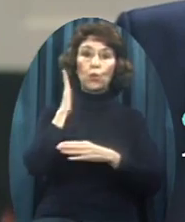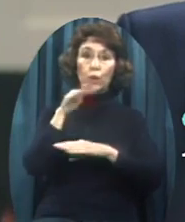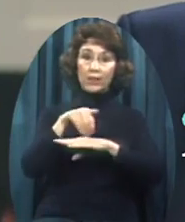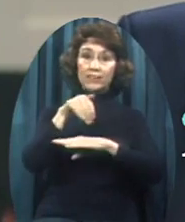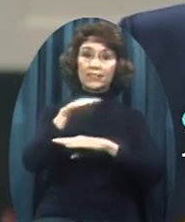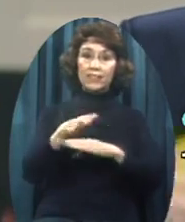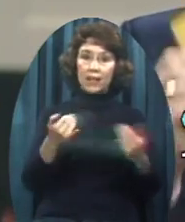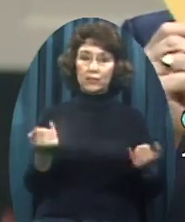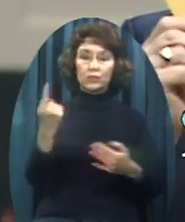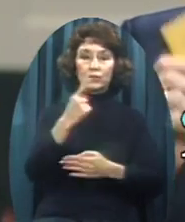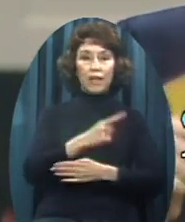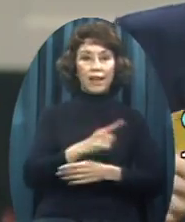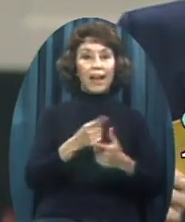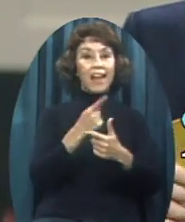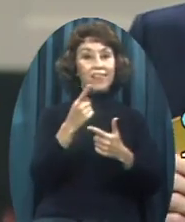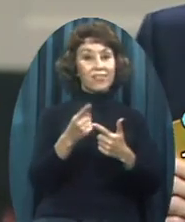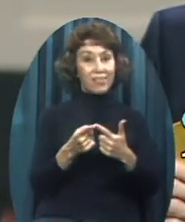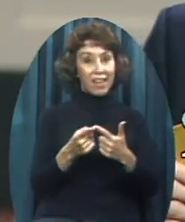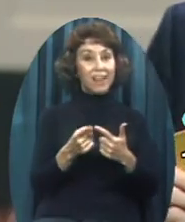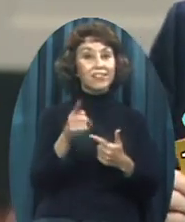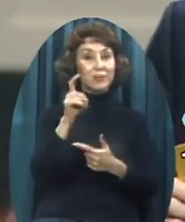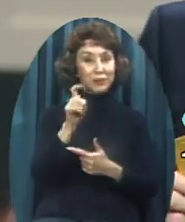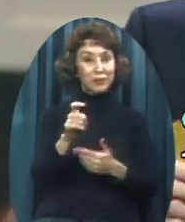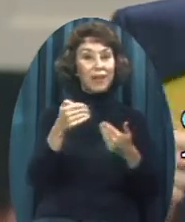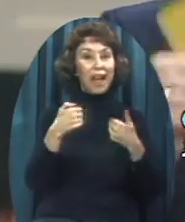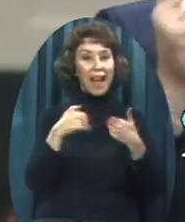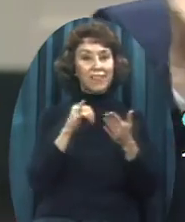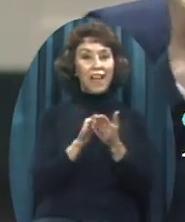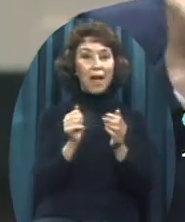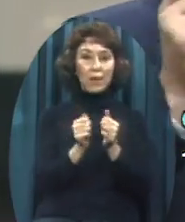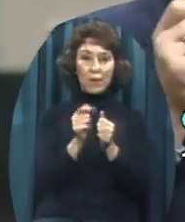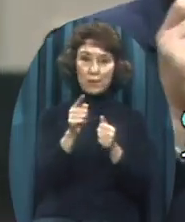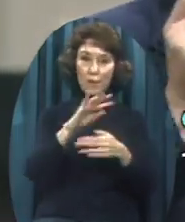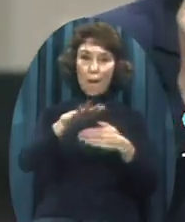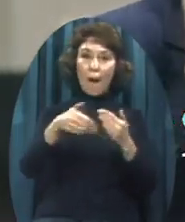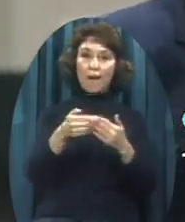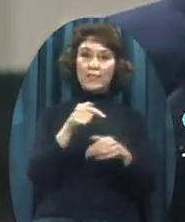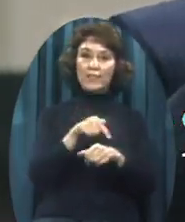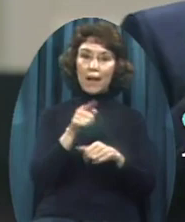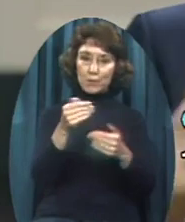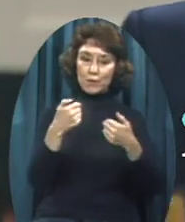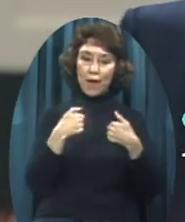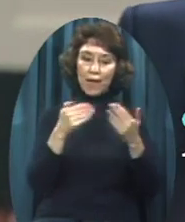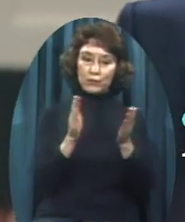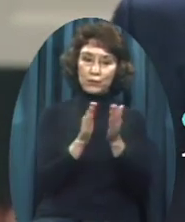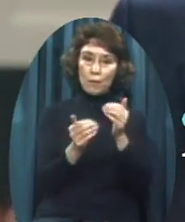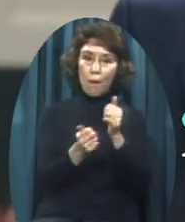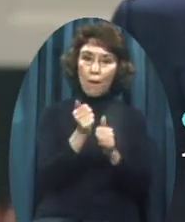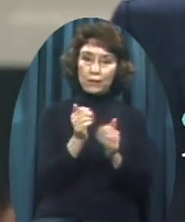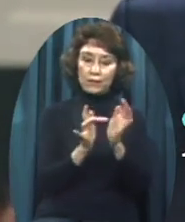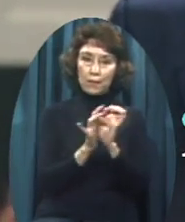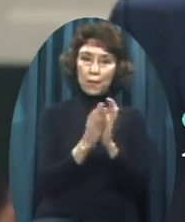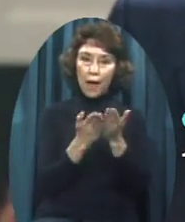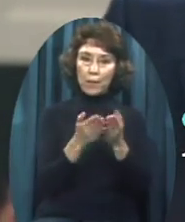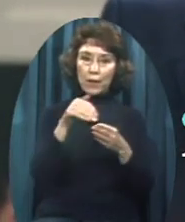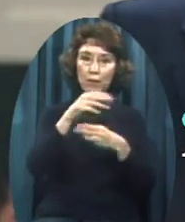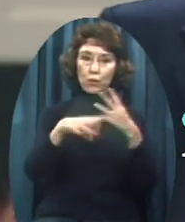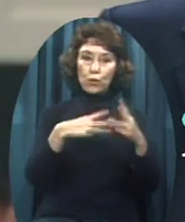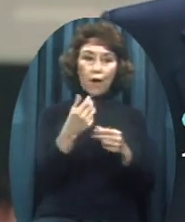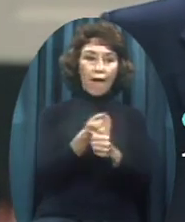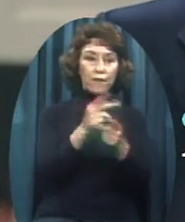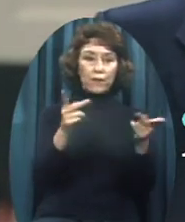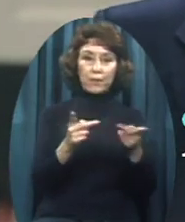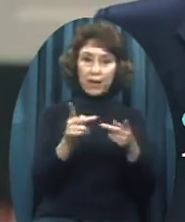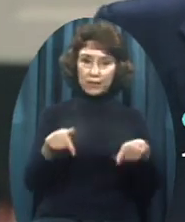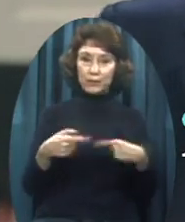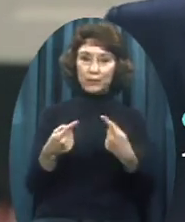let me catch you anywhere without it. It's like the Jesus First lapel pin. You have the smallest Bible in the world with you everywhere you go. Call us